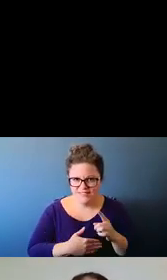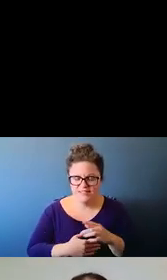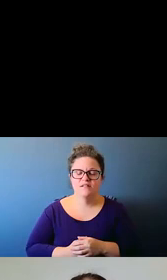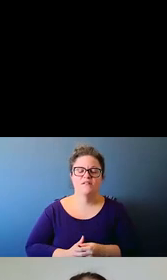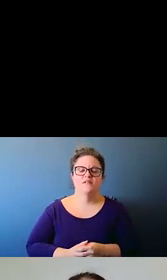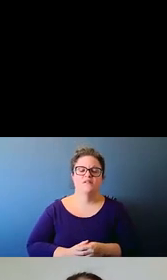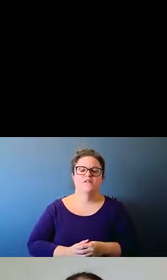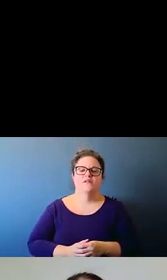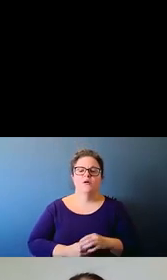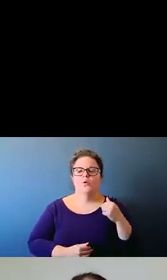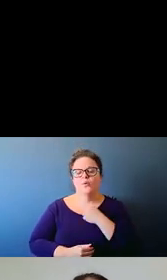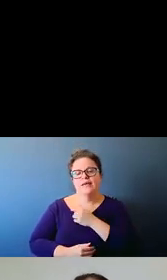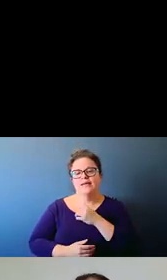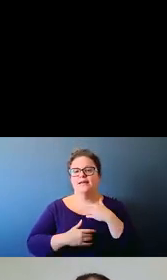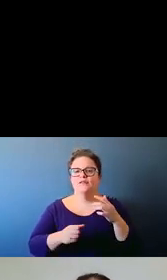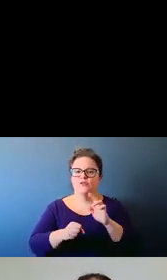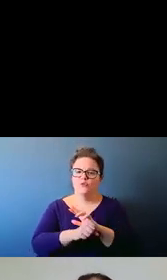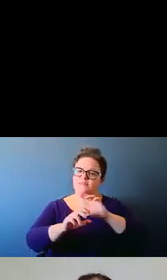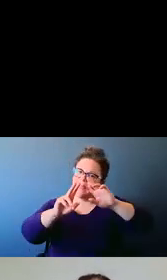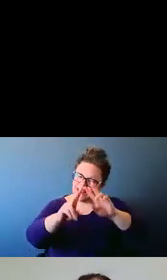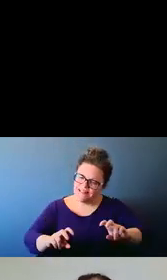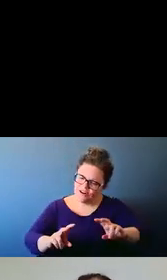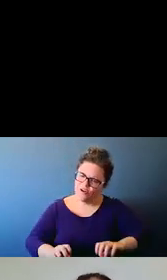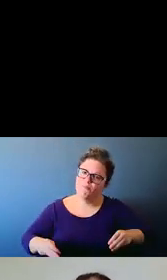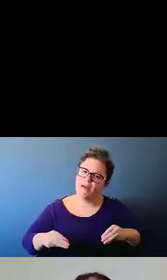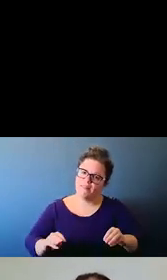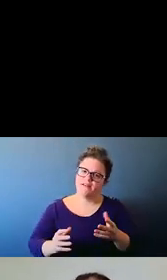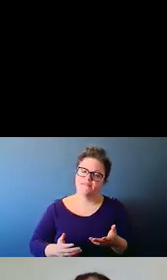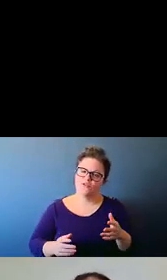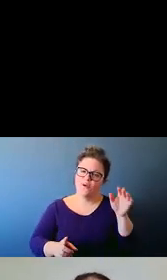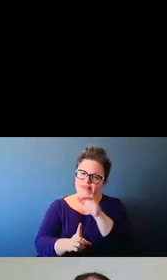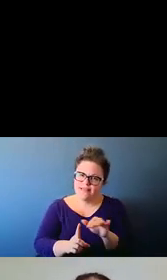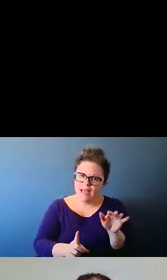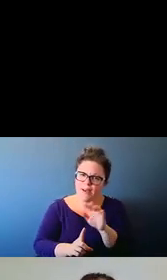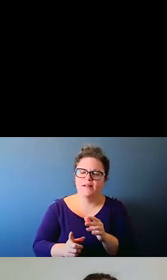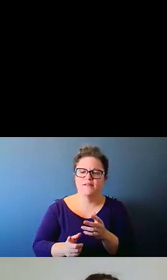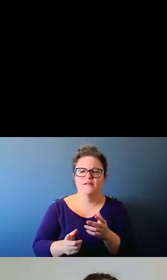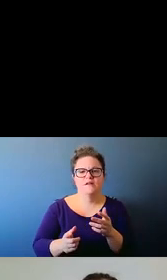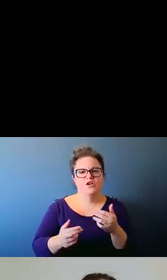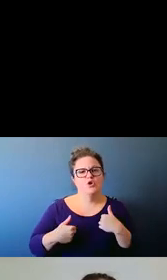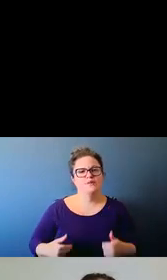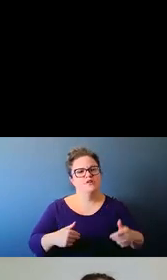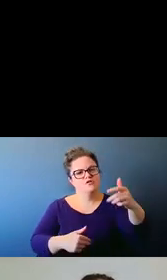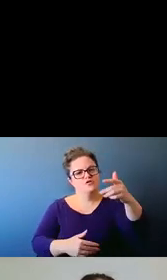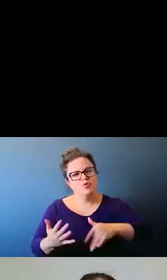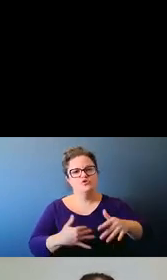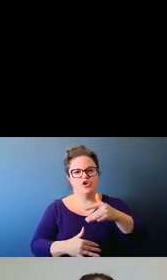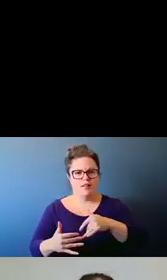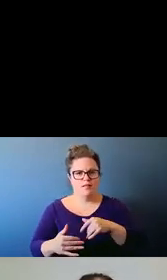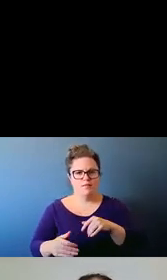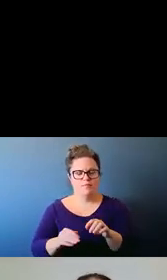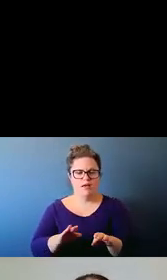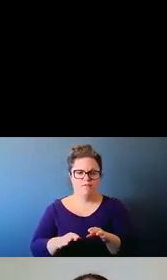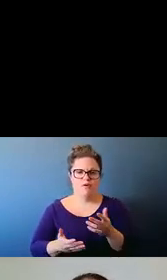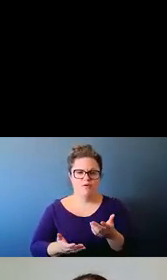We tend to use analytical methods that examine humans as social beings, and we